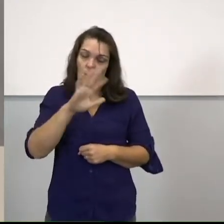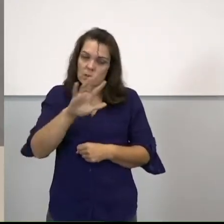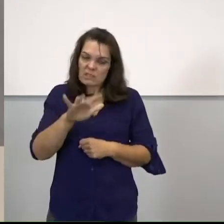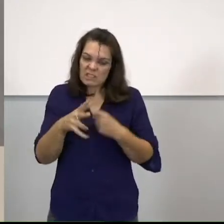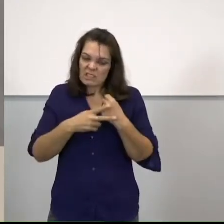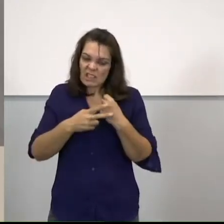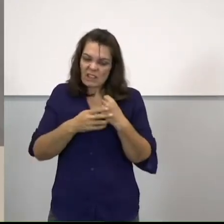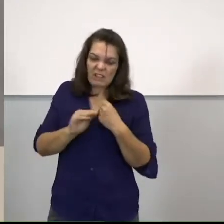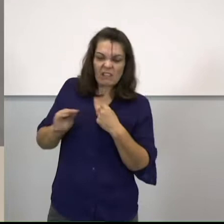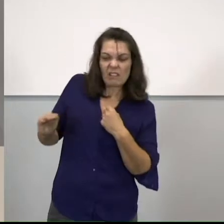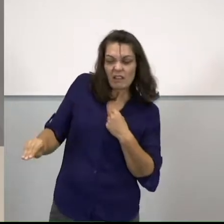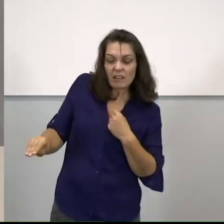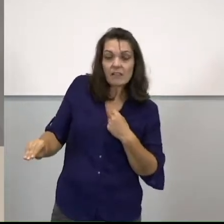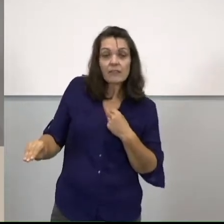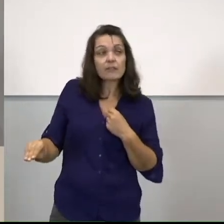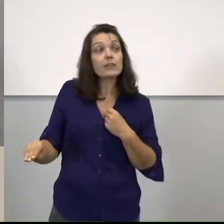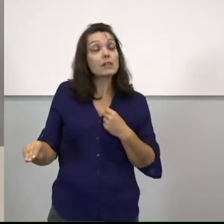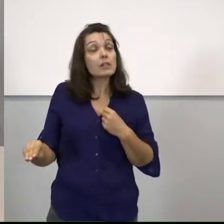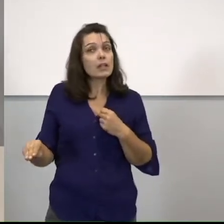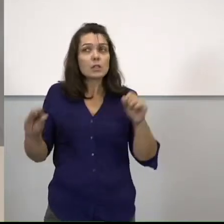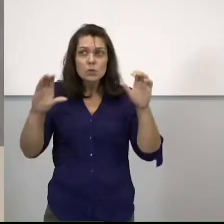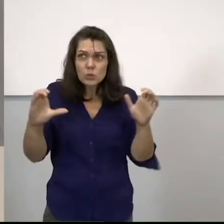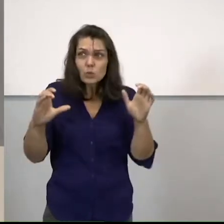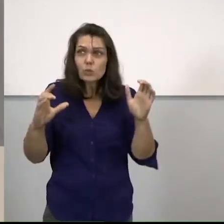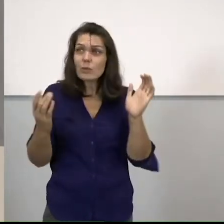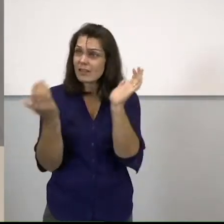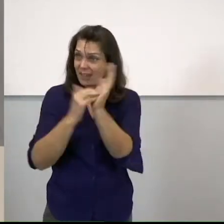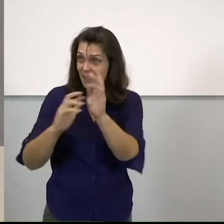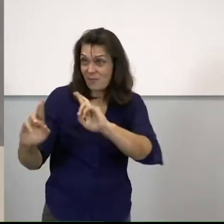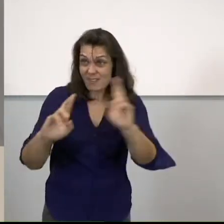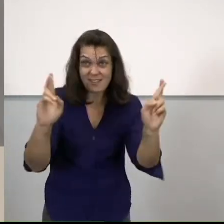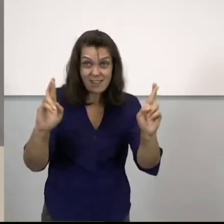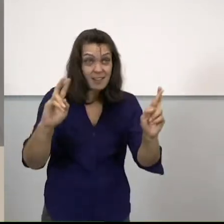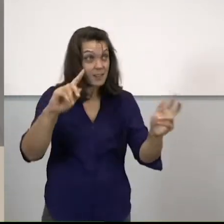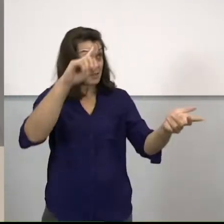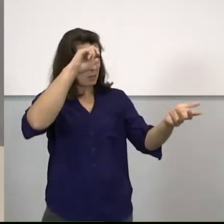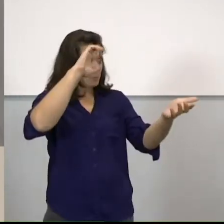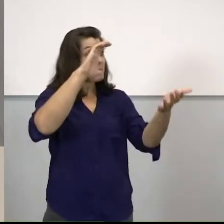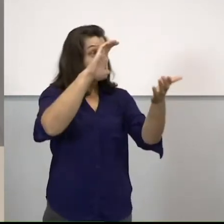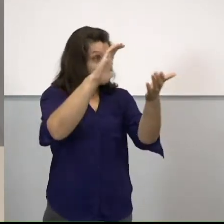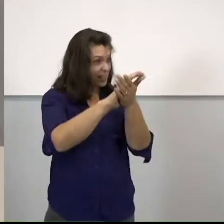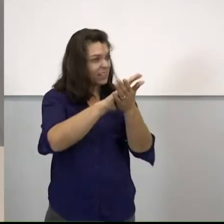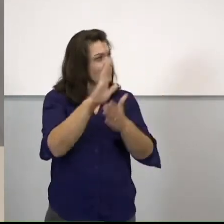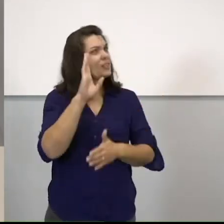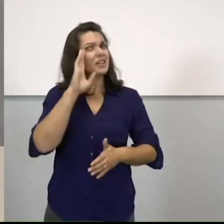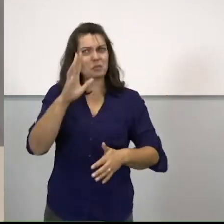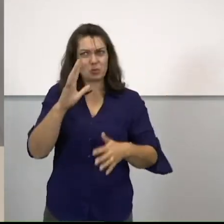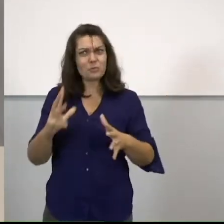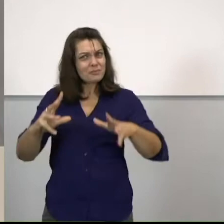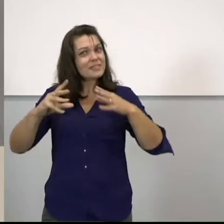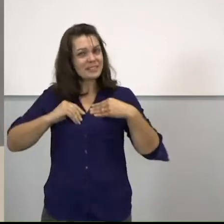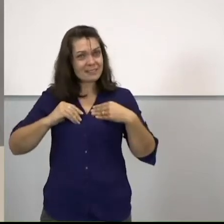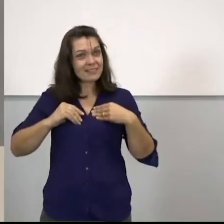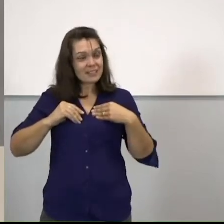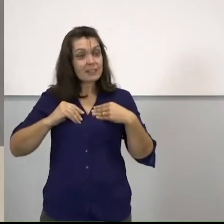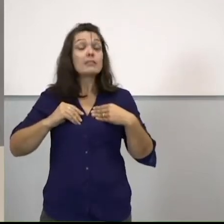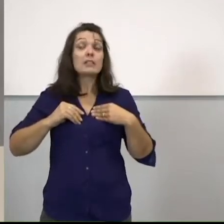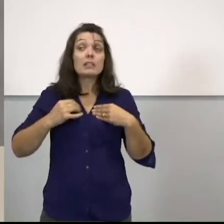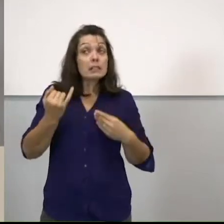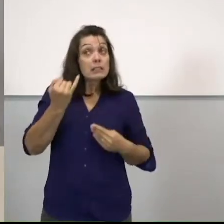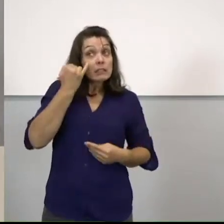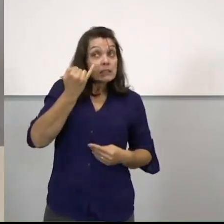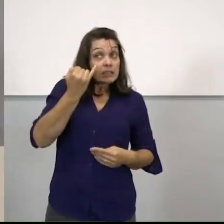minute. Let's go through this one more time. Everybody together. Believe and receive.